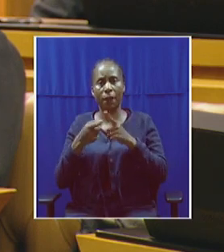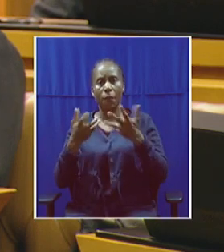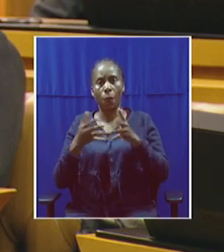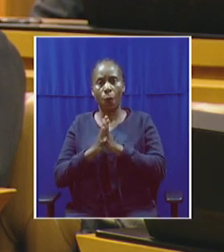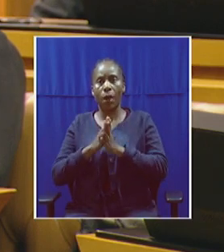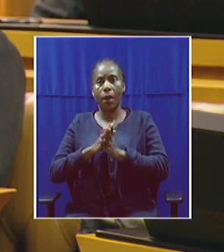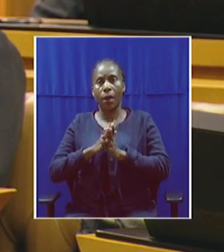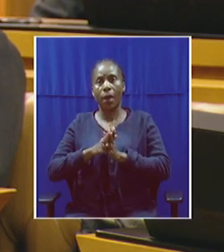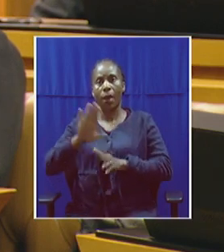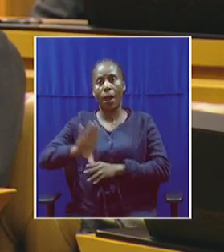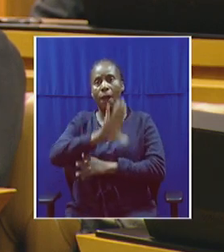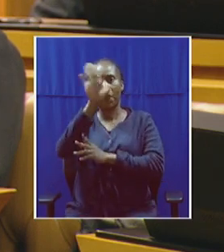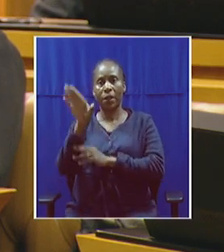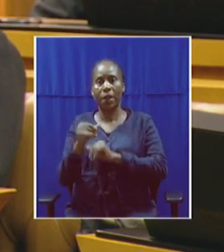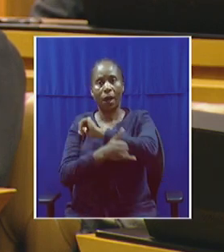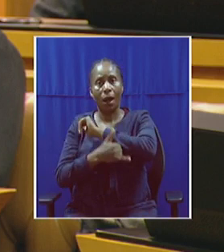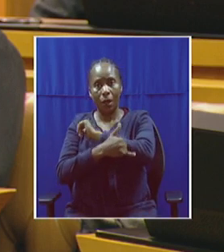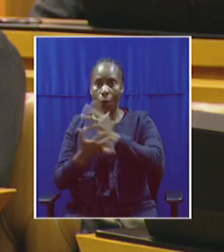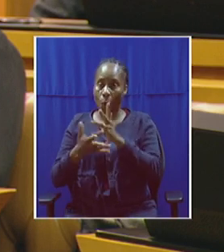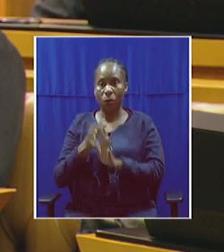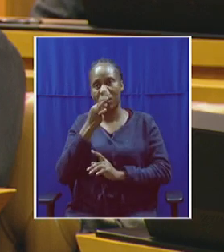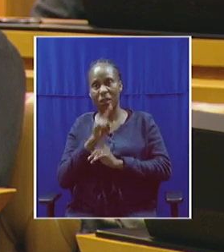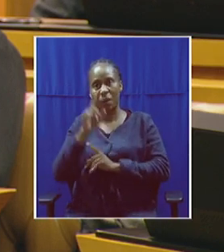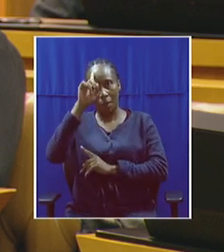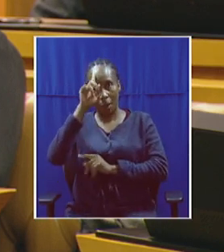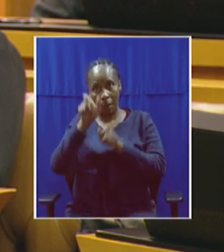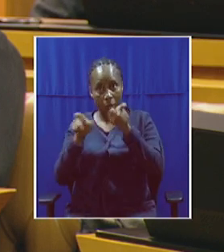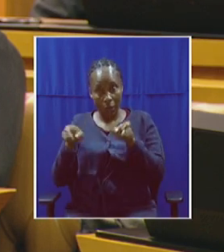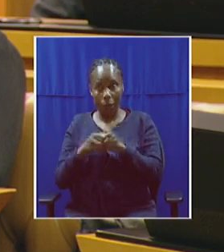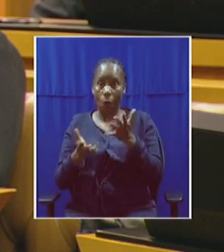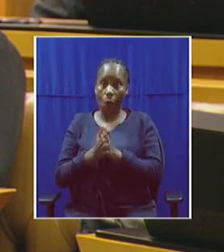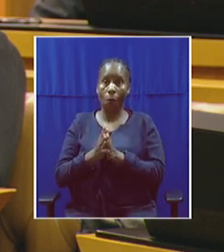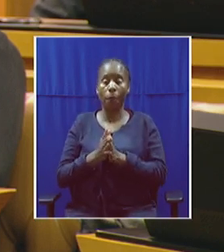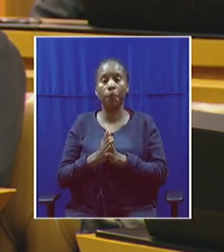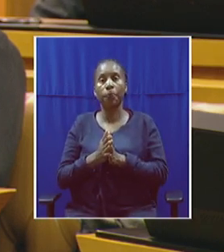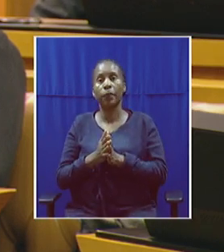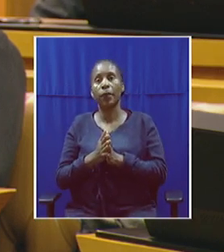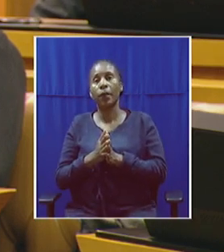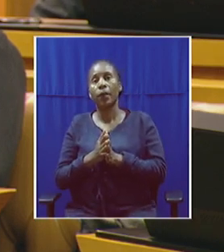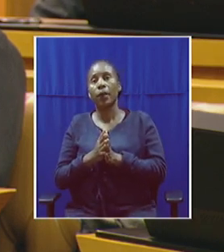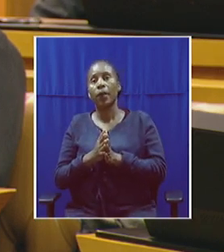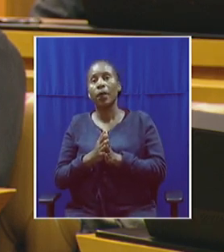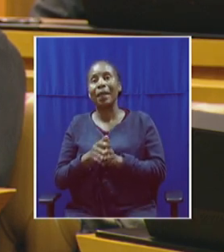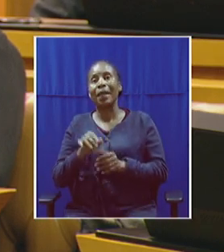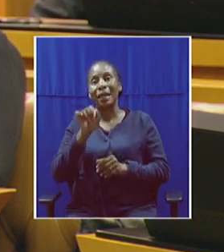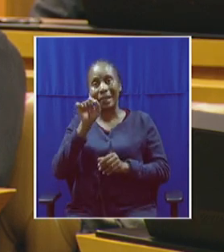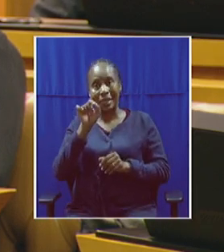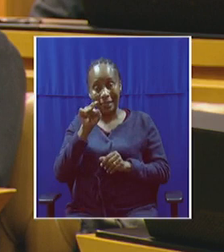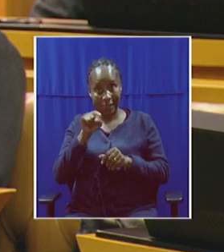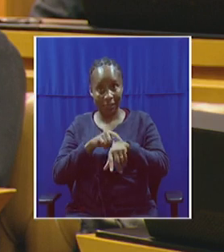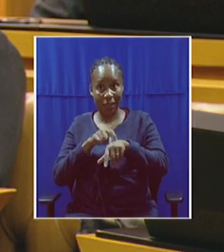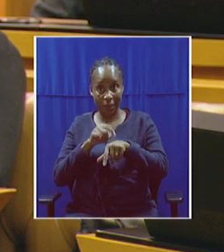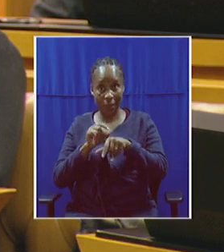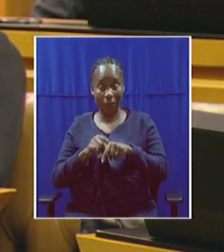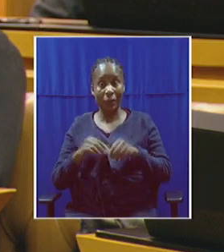own to give a definition to that conflict it needs its own definition in the